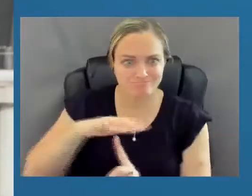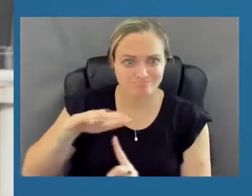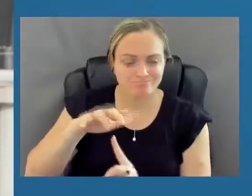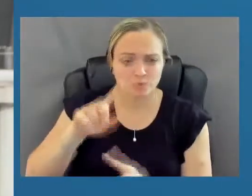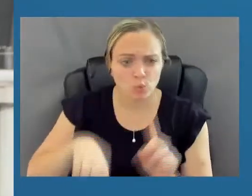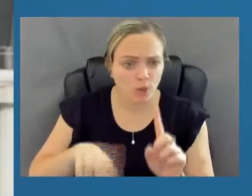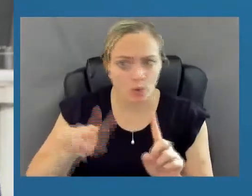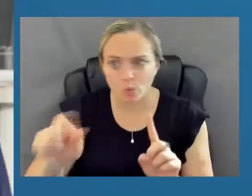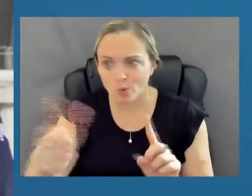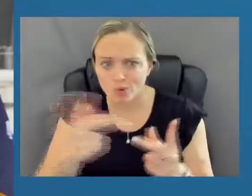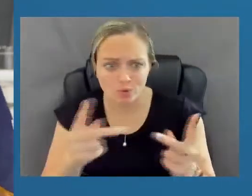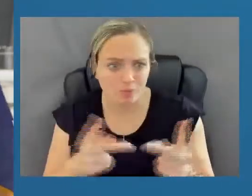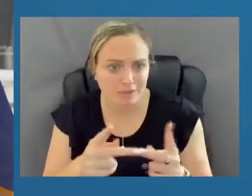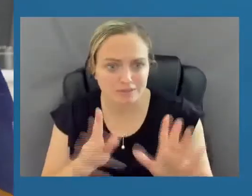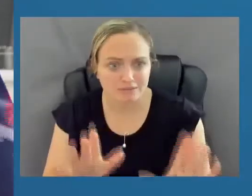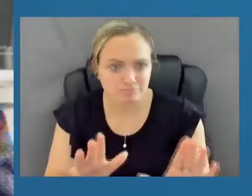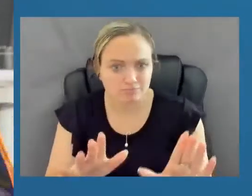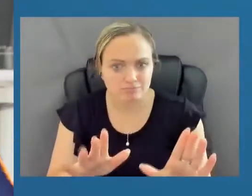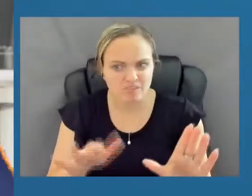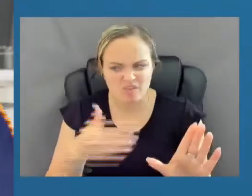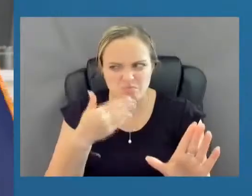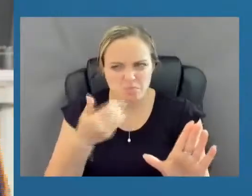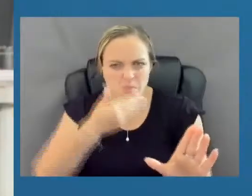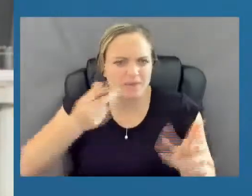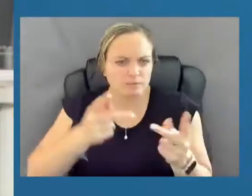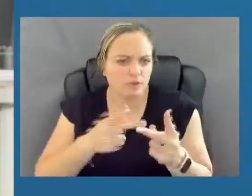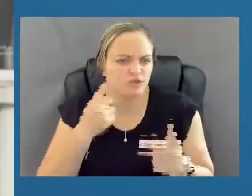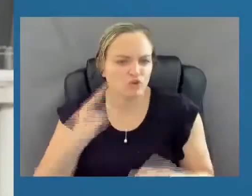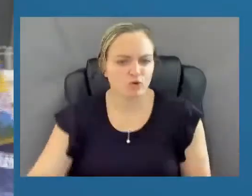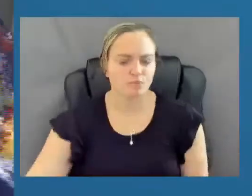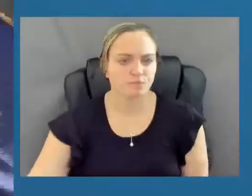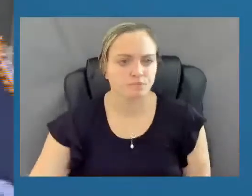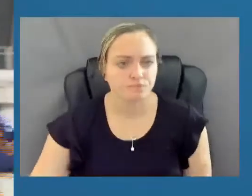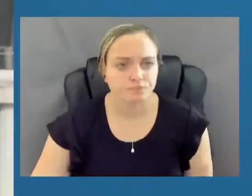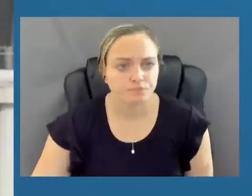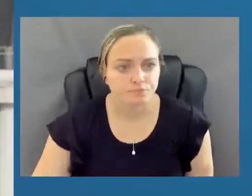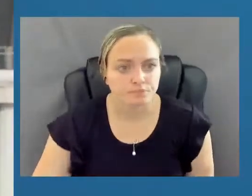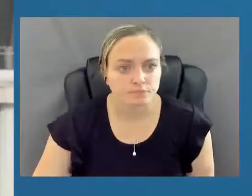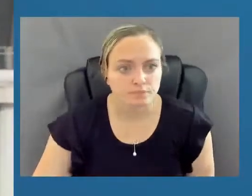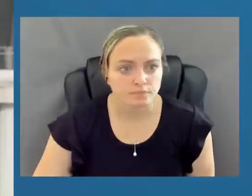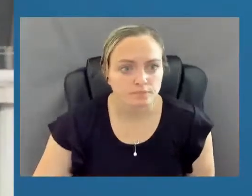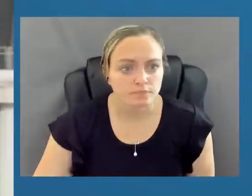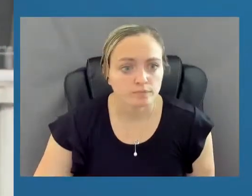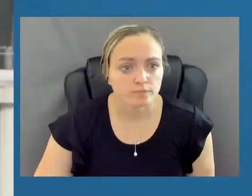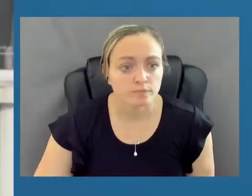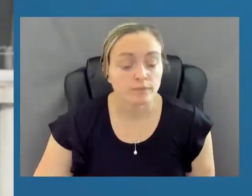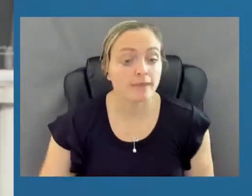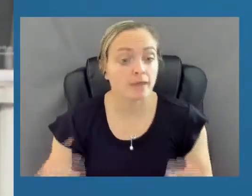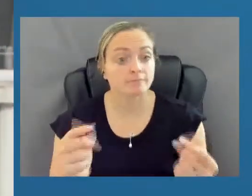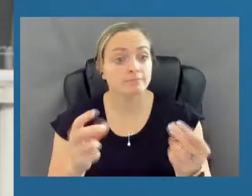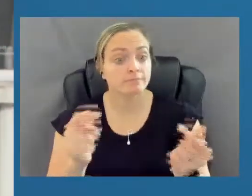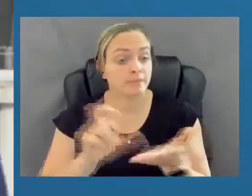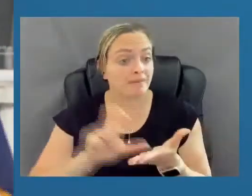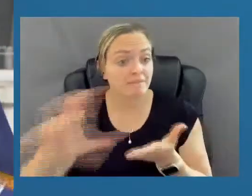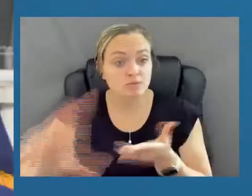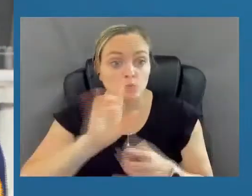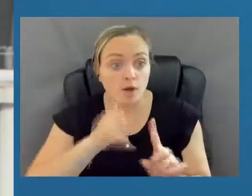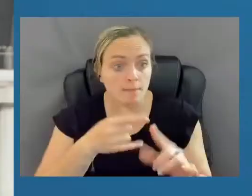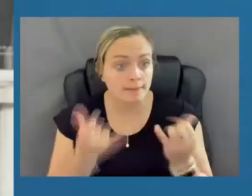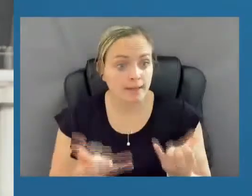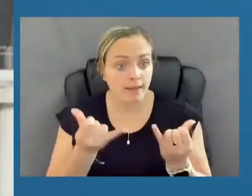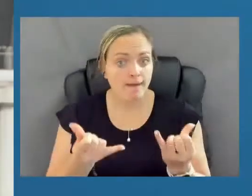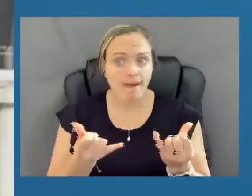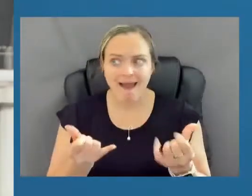anywhere else, and it'll be better for you. And then speed to investment, which is exactly what we're talking about today. How fast can